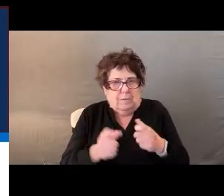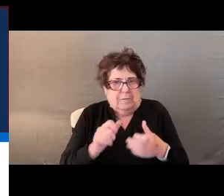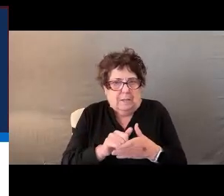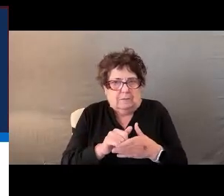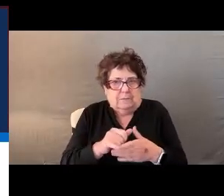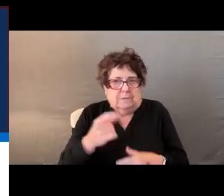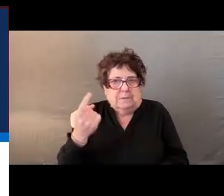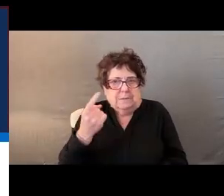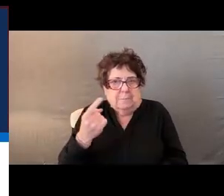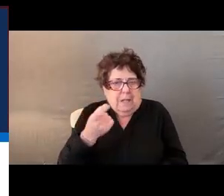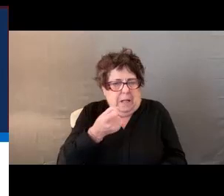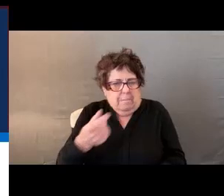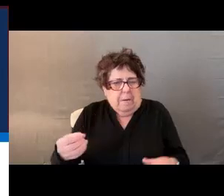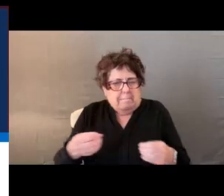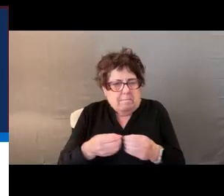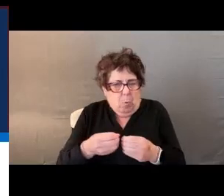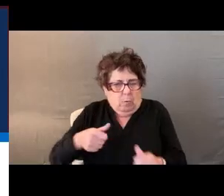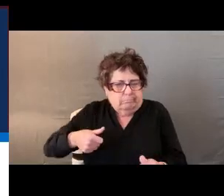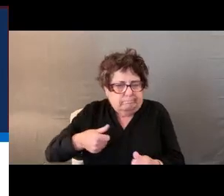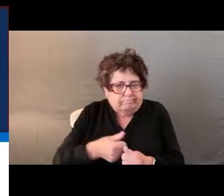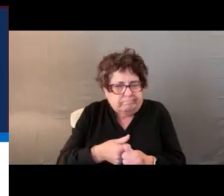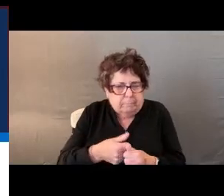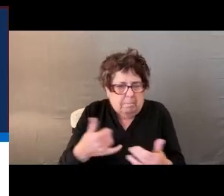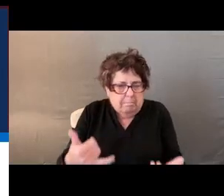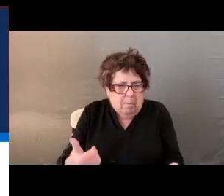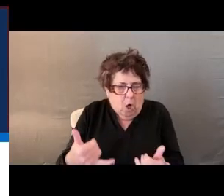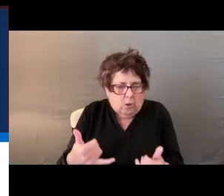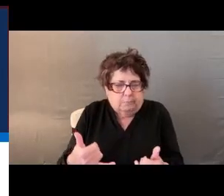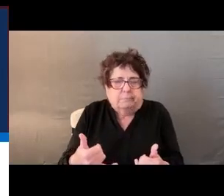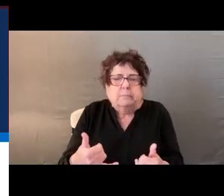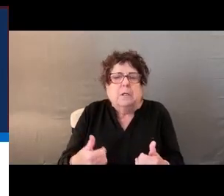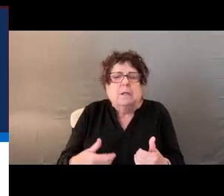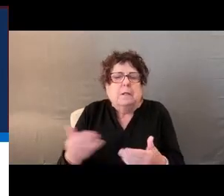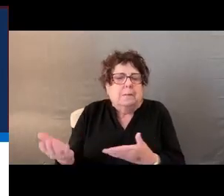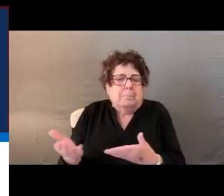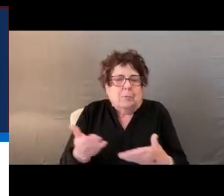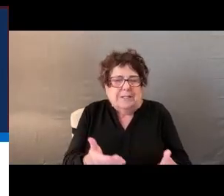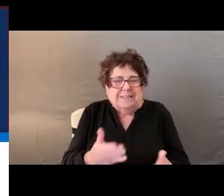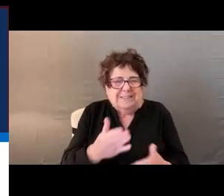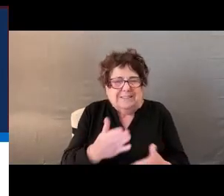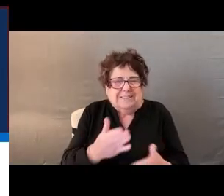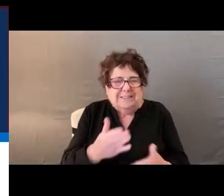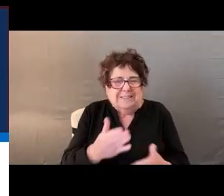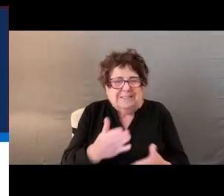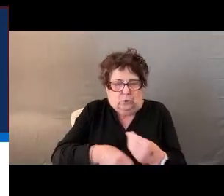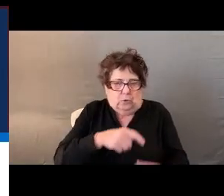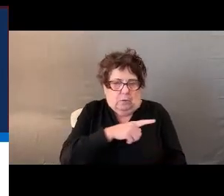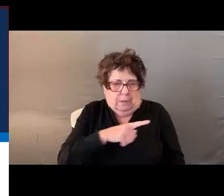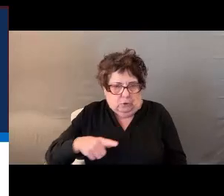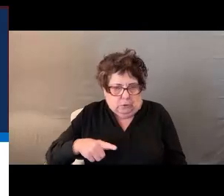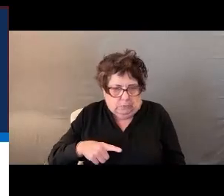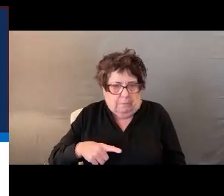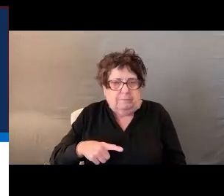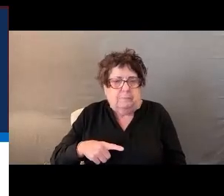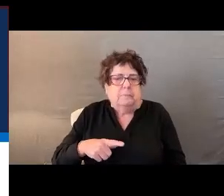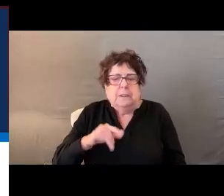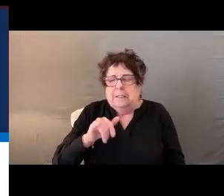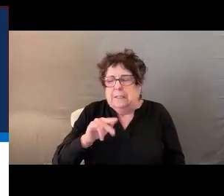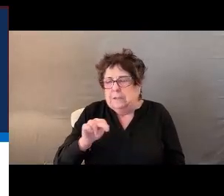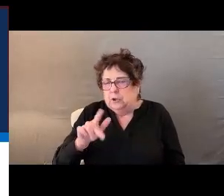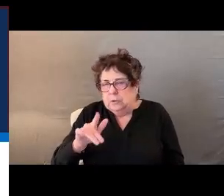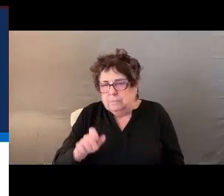and also bring on some of these additional legislative initiatives and the different regulations that have come into